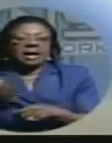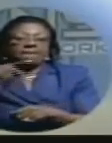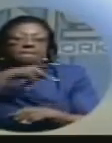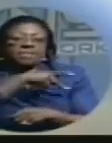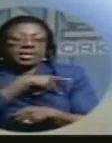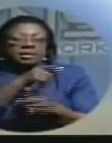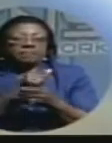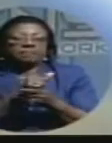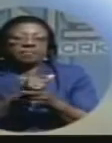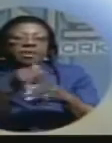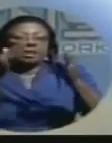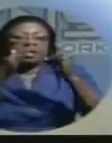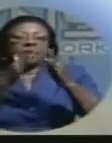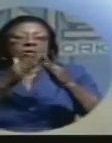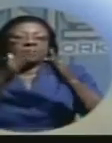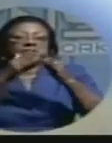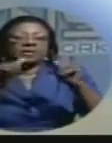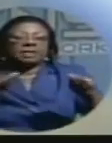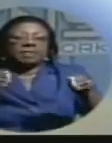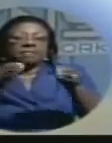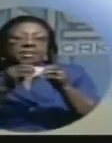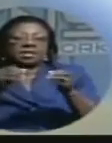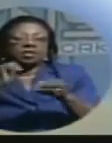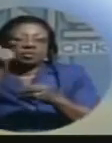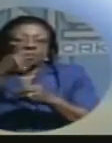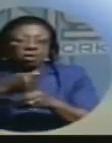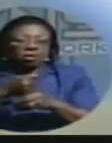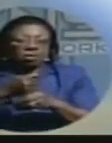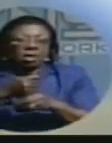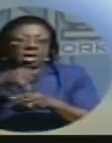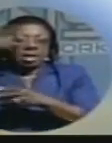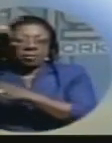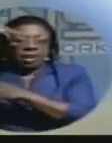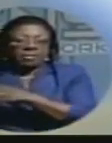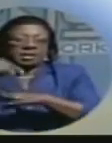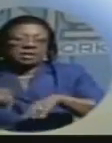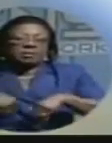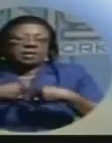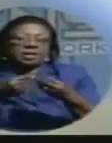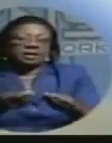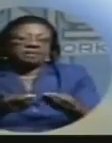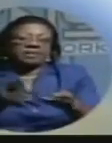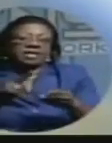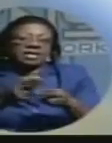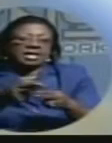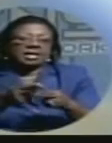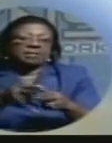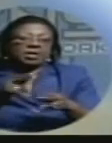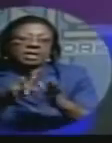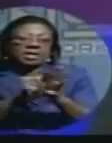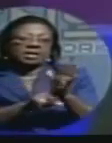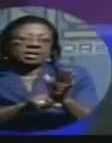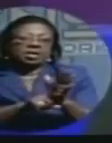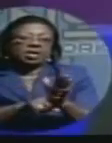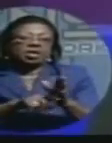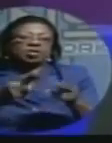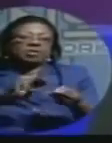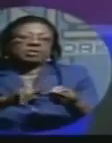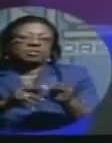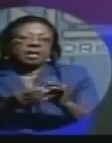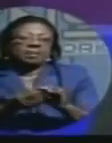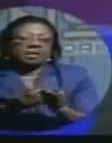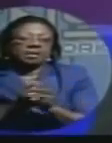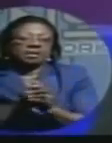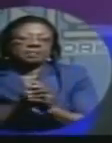meets tomorrow, and at that time it's expected that the Prime Minister will present his recommendations to his Cabinet colleagues. Back to you, Candido. Thanks, Andrew.